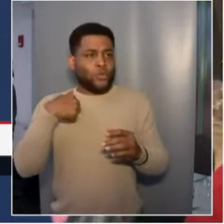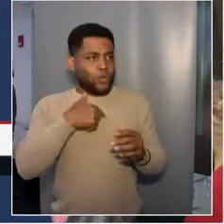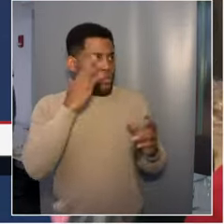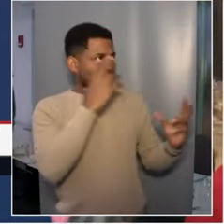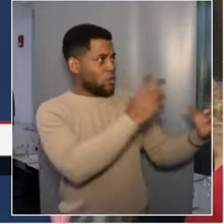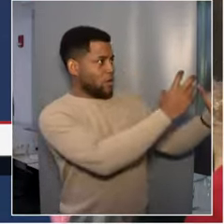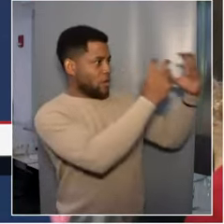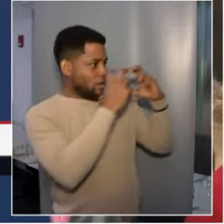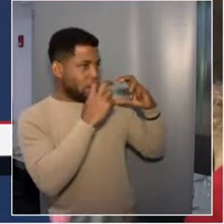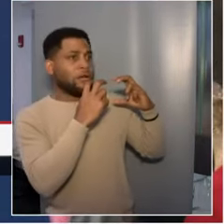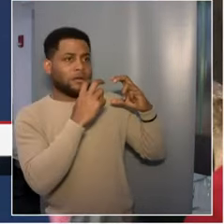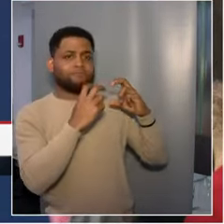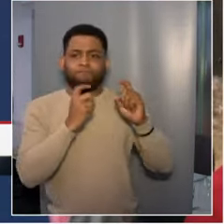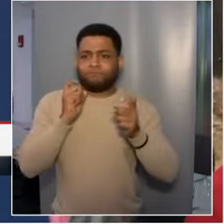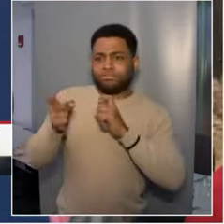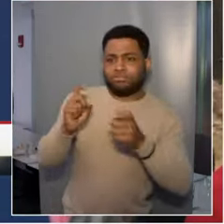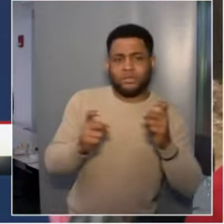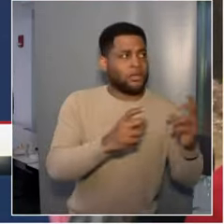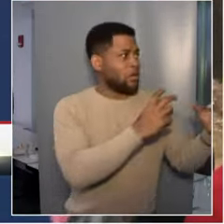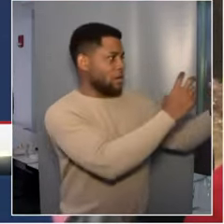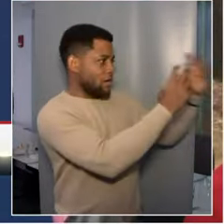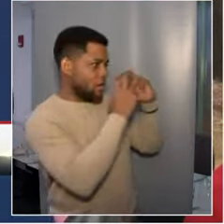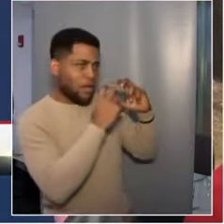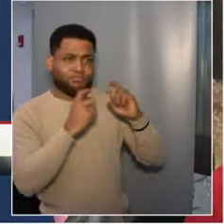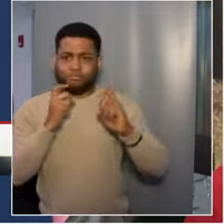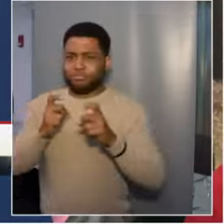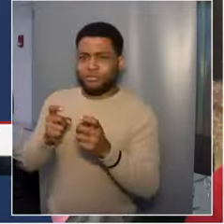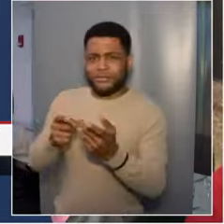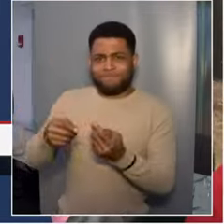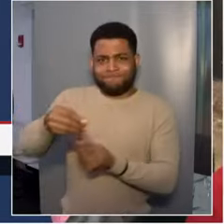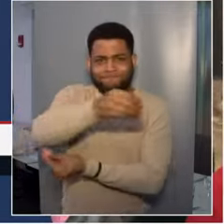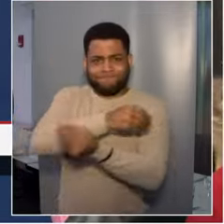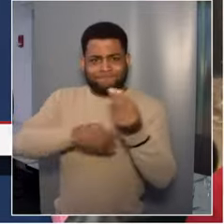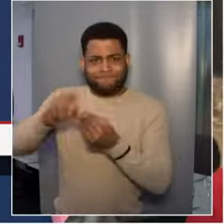that the community and the city council and mayor will be very proud of.